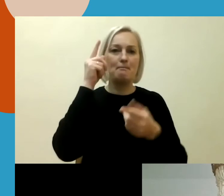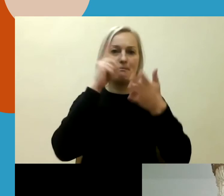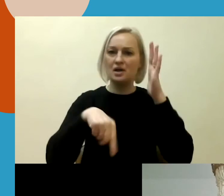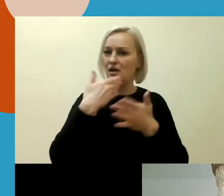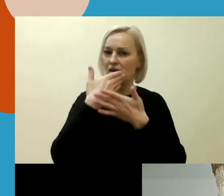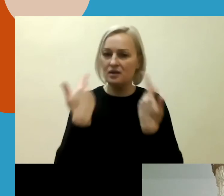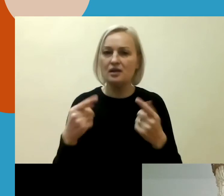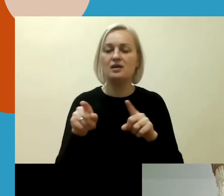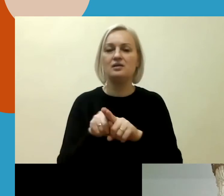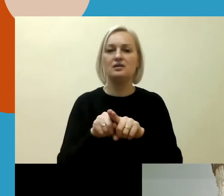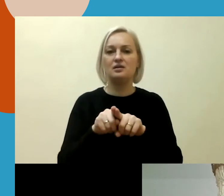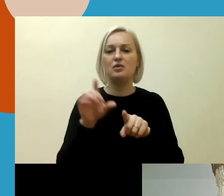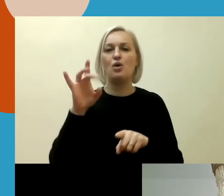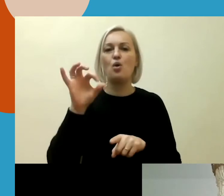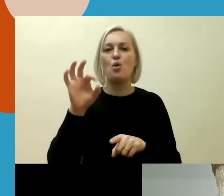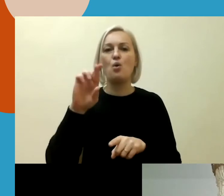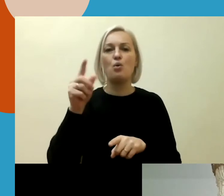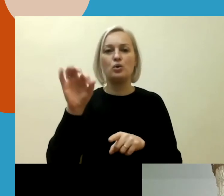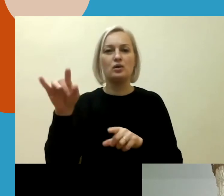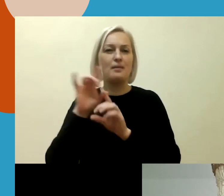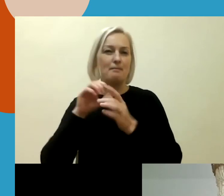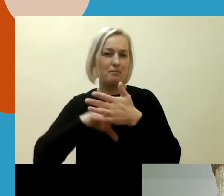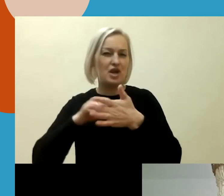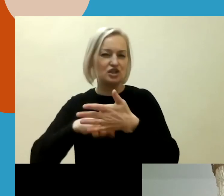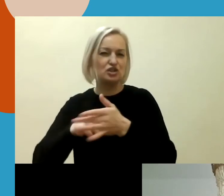different reasons, sometimes mistrust.